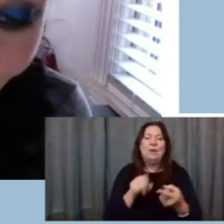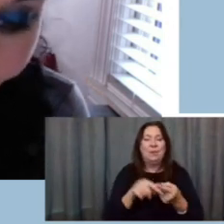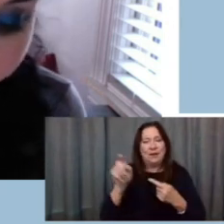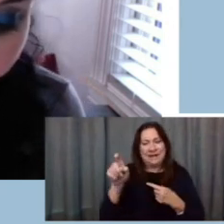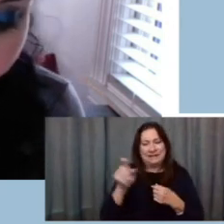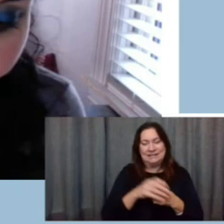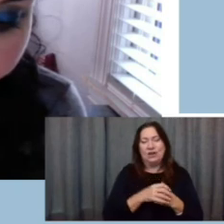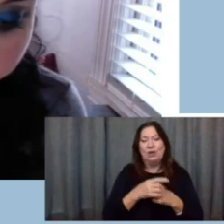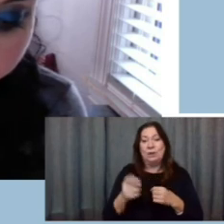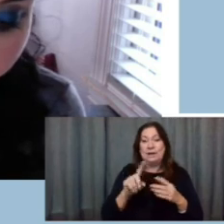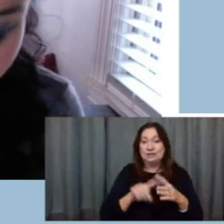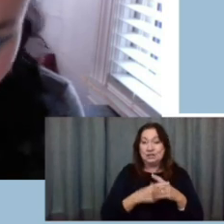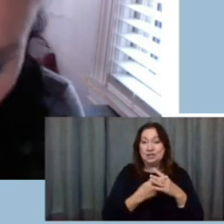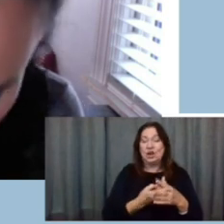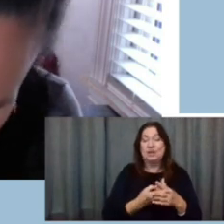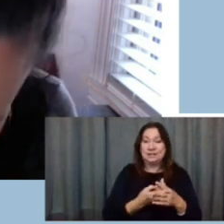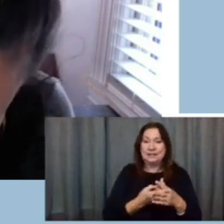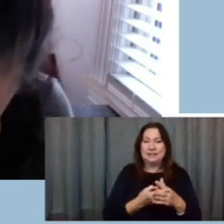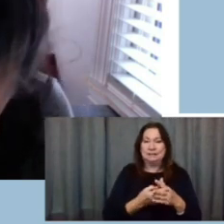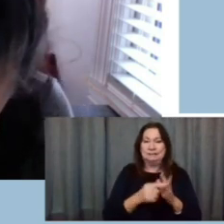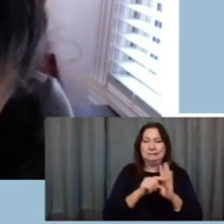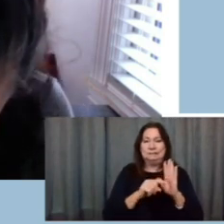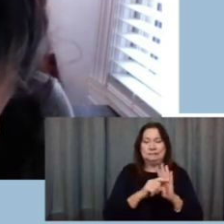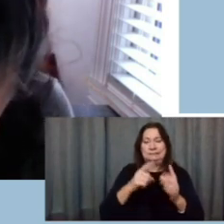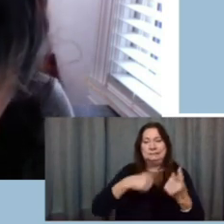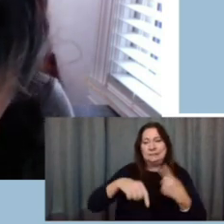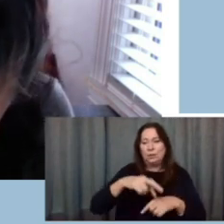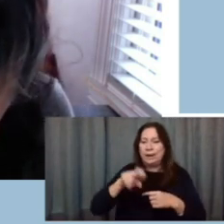things start to get reified around race and